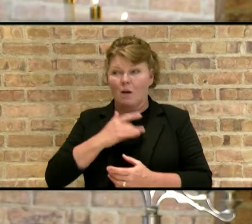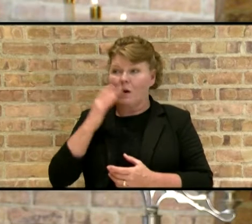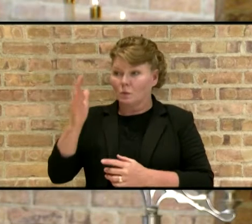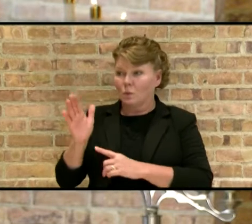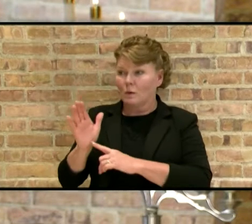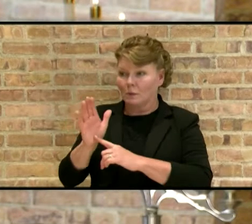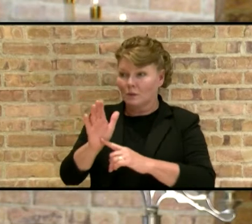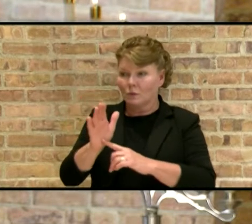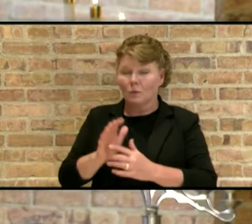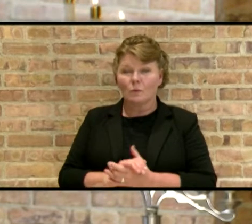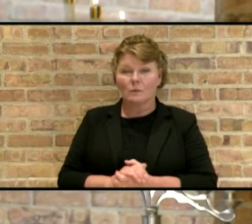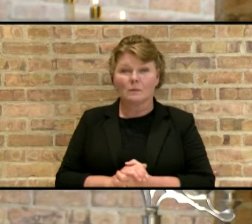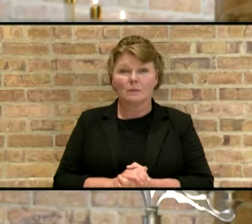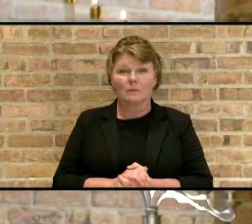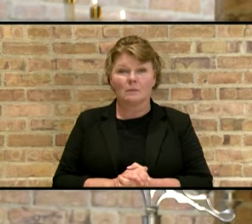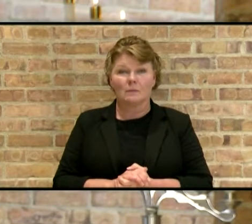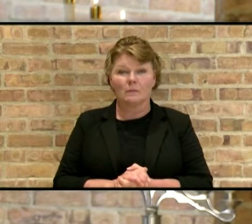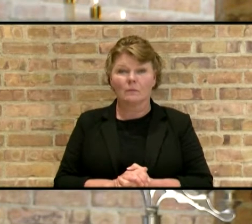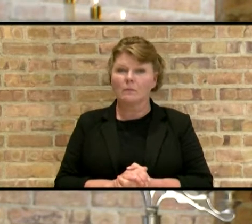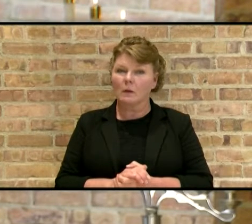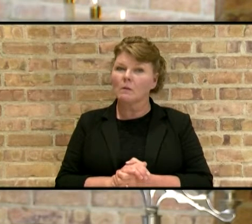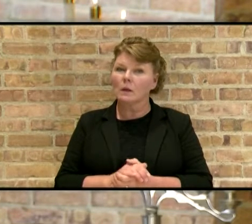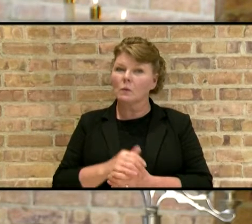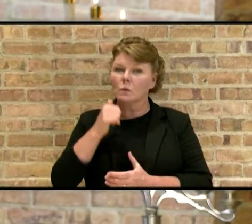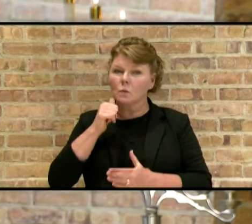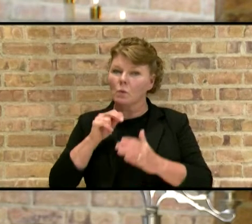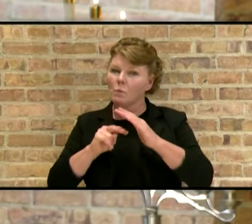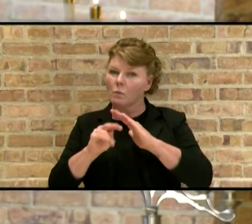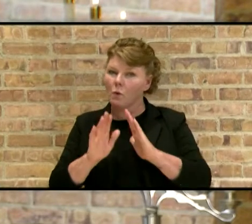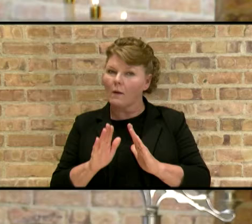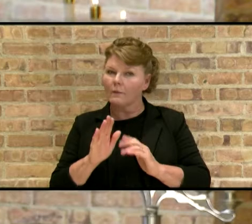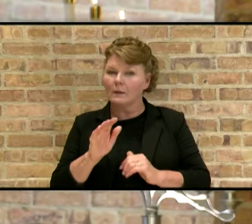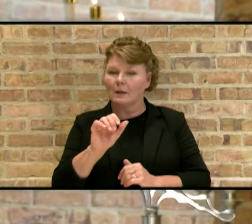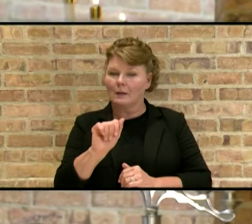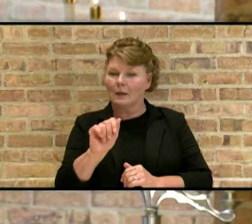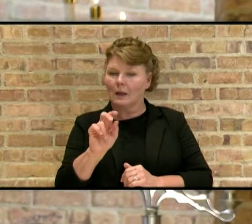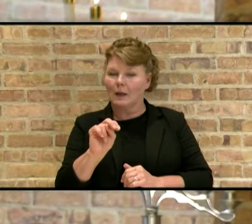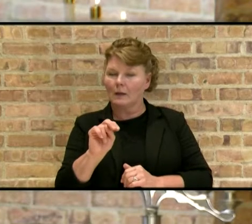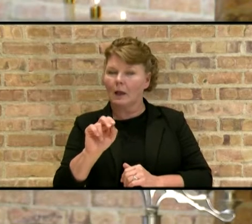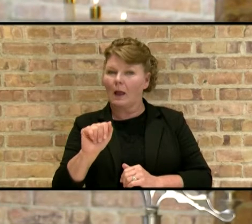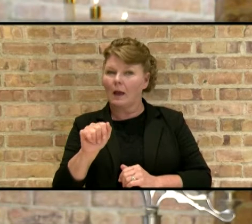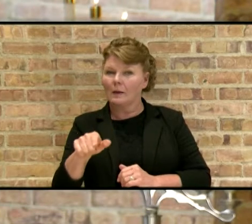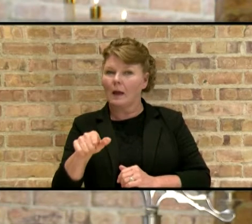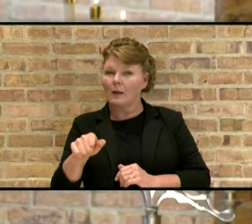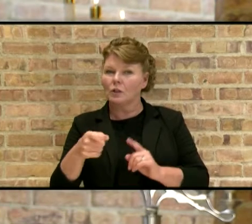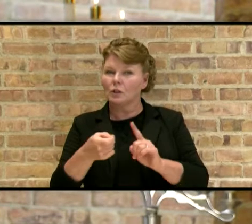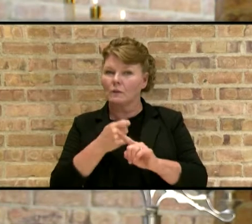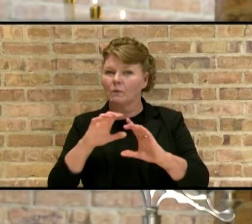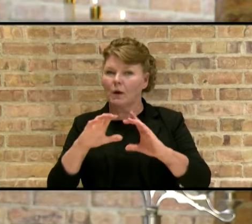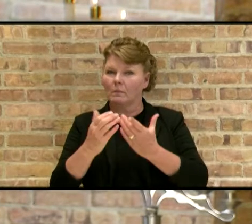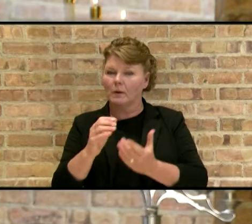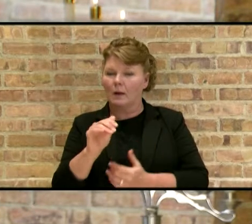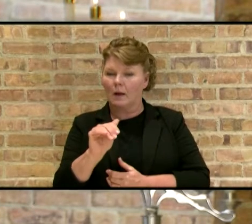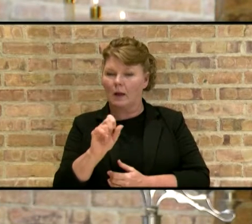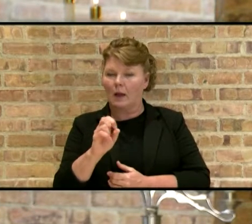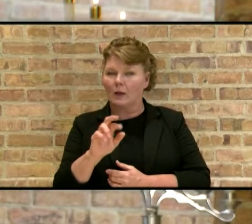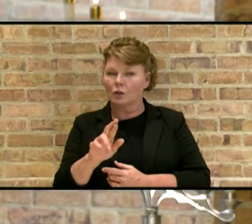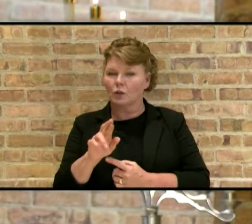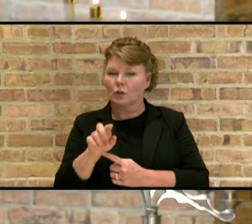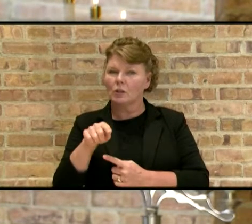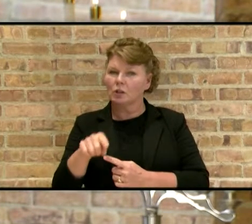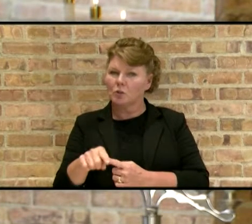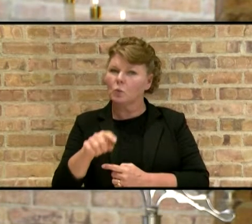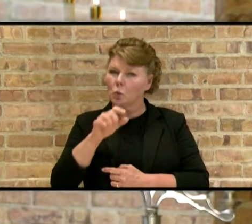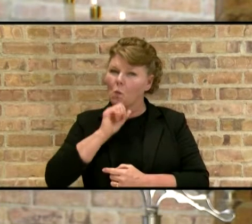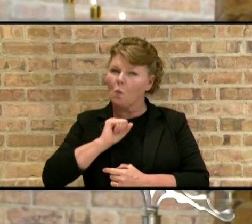revealed. And there was a prophetess, Anna, the daughter of Phanuel in the tribe of Asher. She was advanced